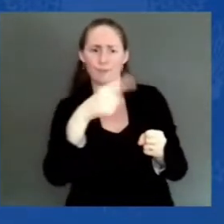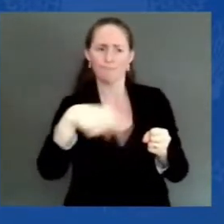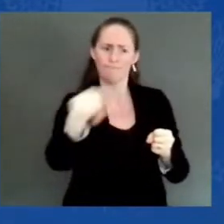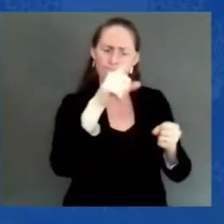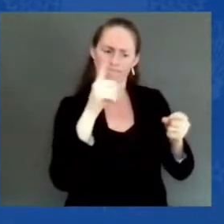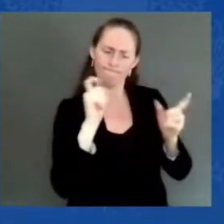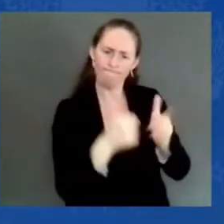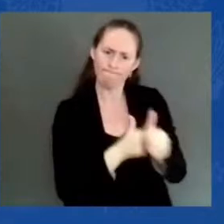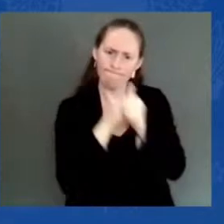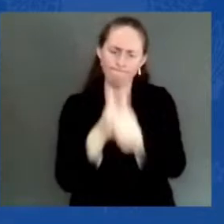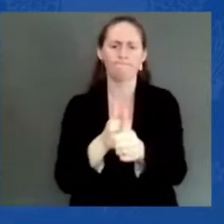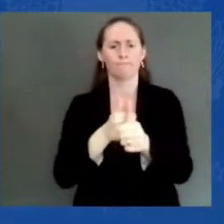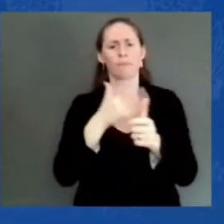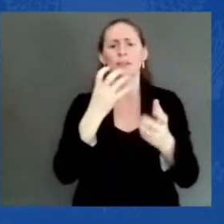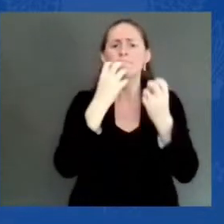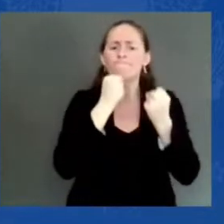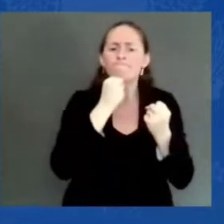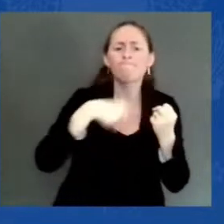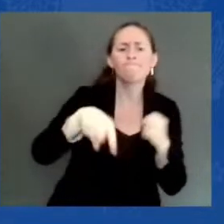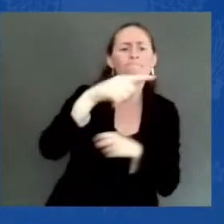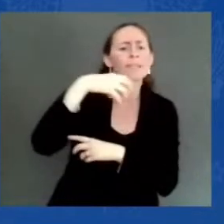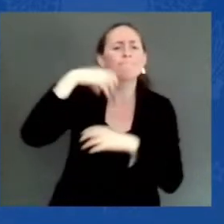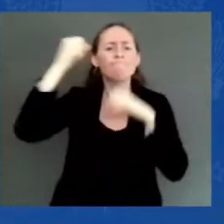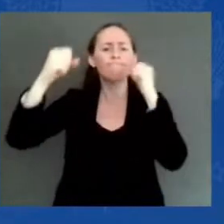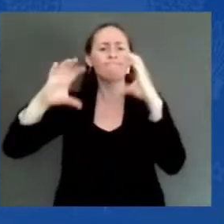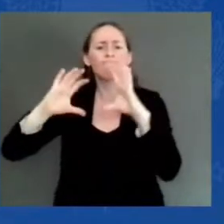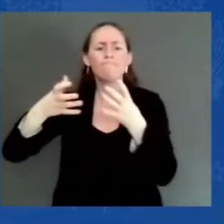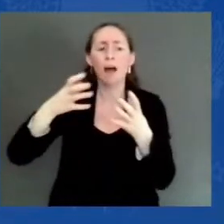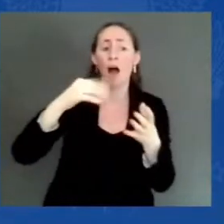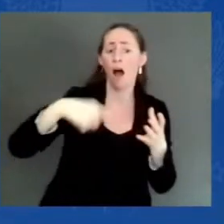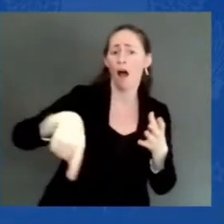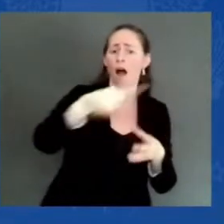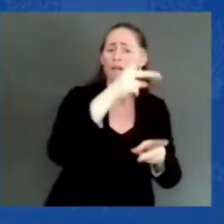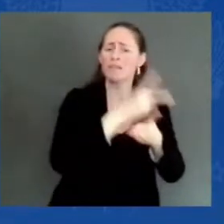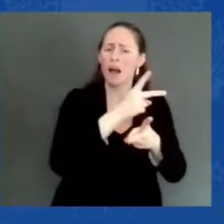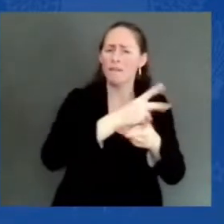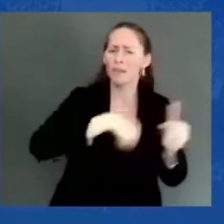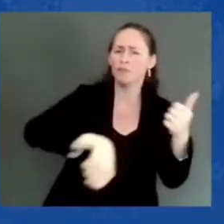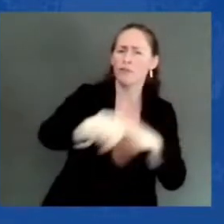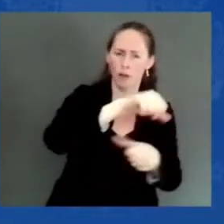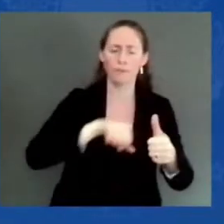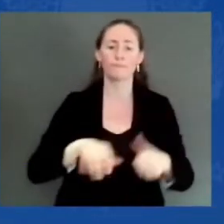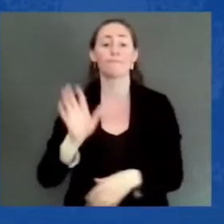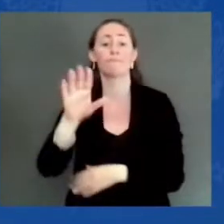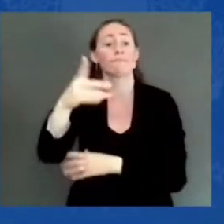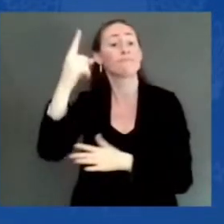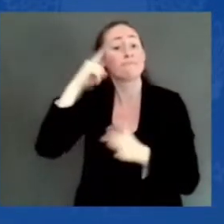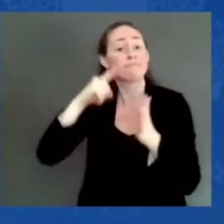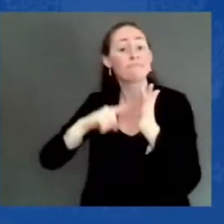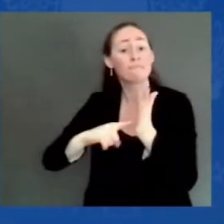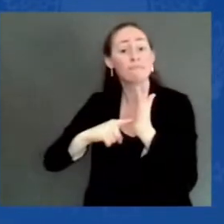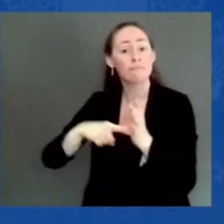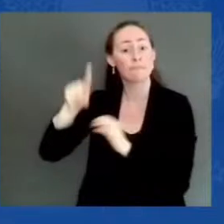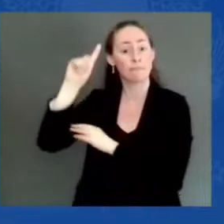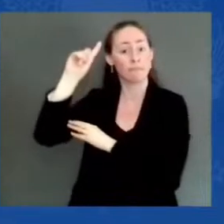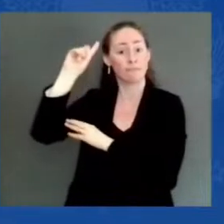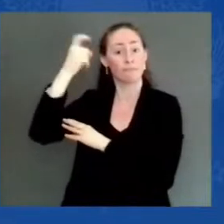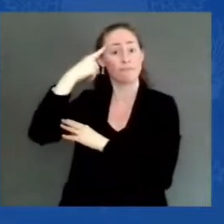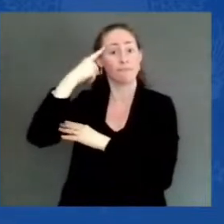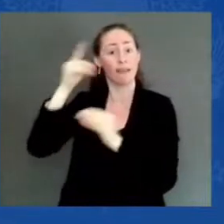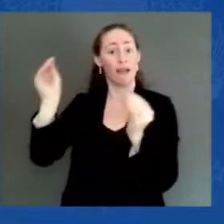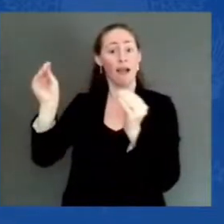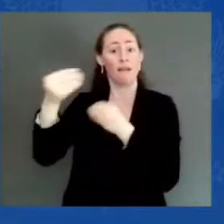way. If you walk into a government office building, you should know that federal workers are doing everything possible to keep you